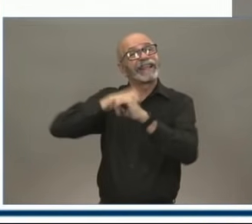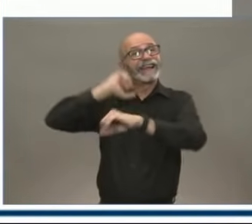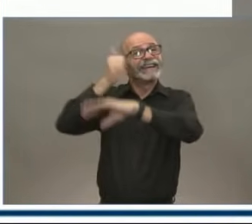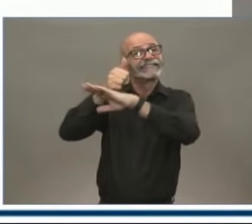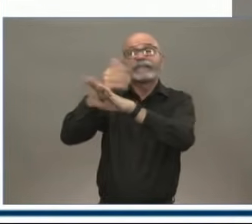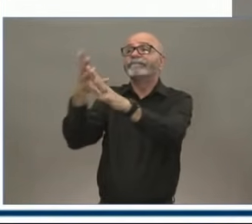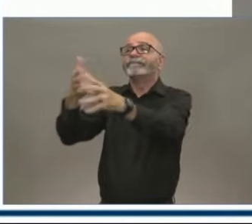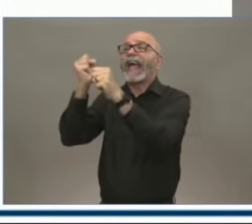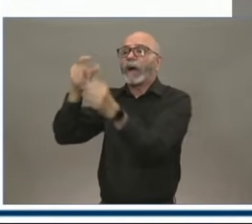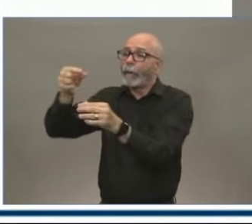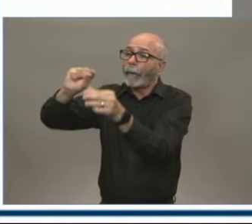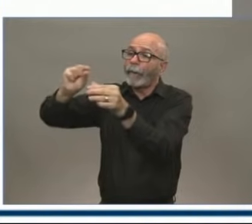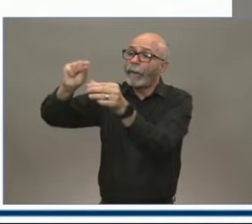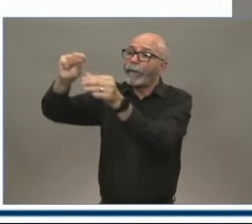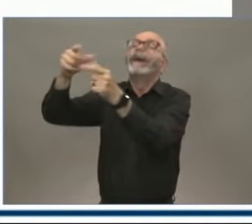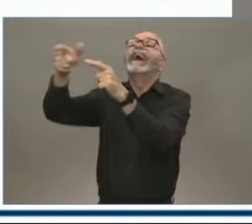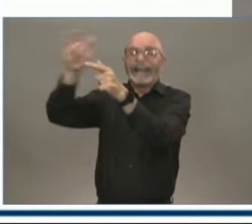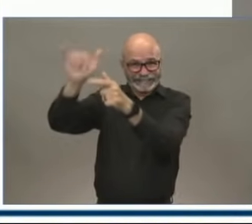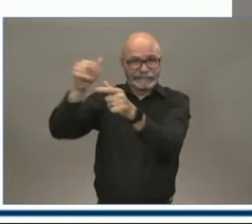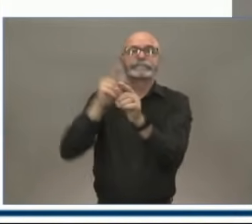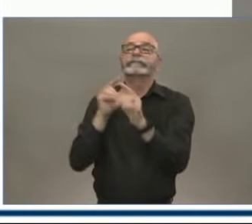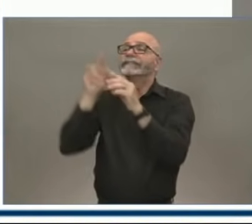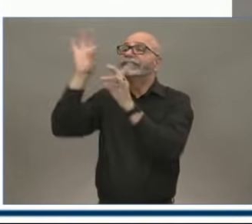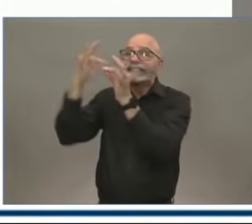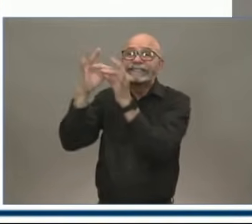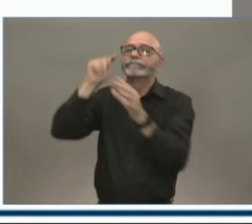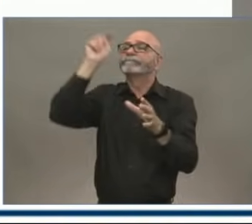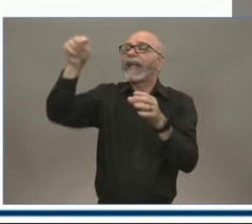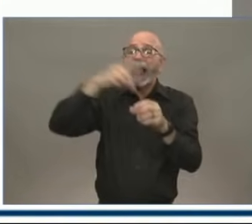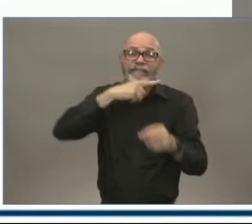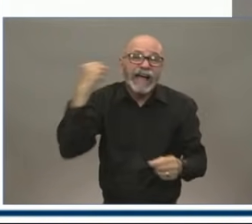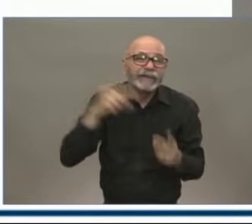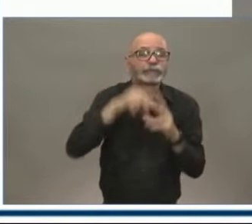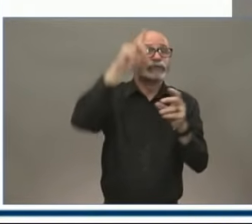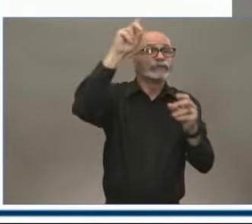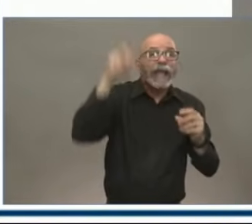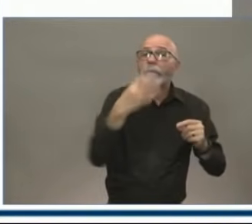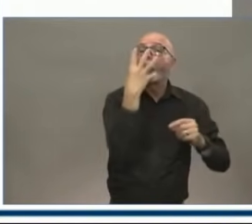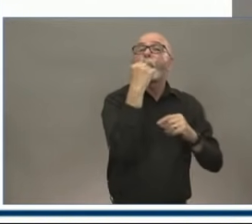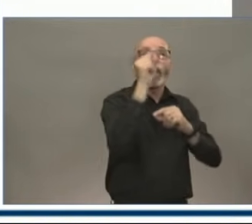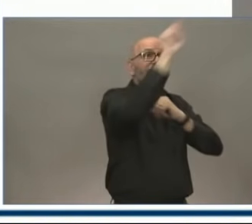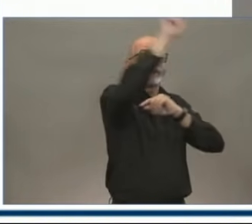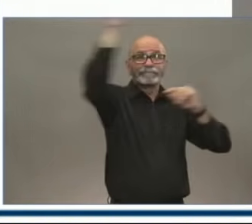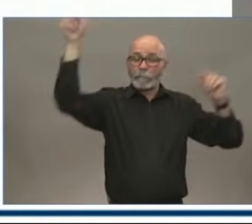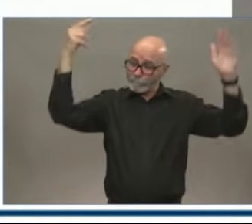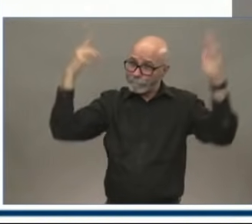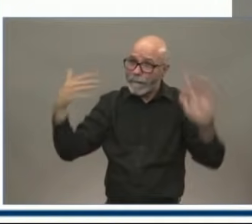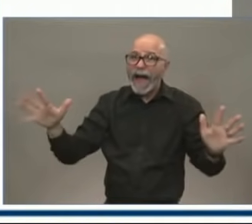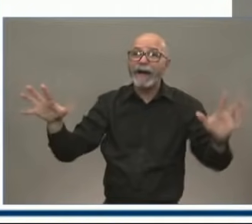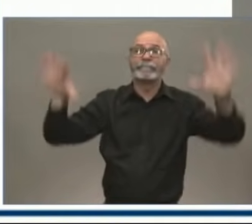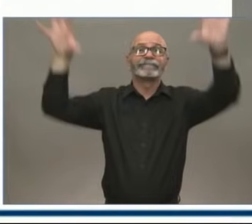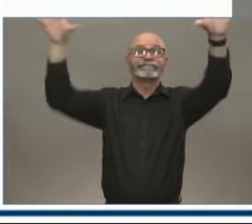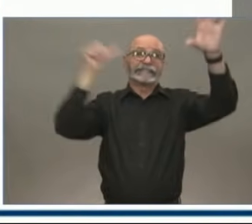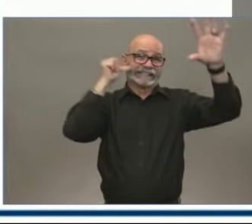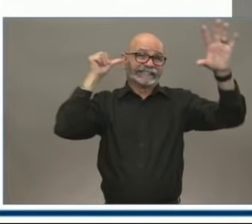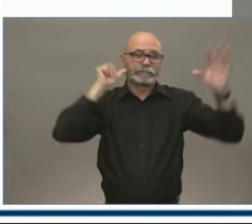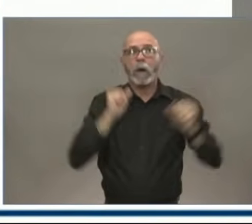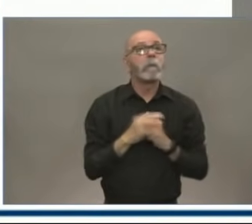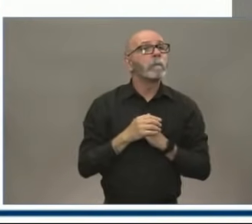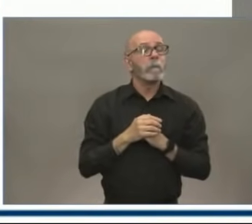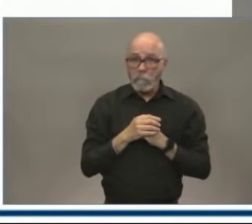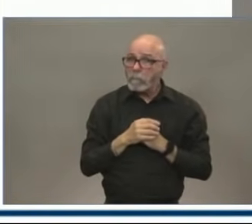several locations in Halifax and Dartmouth and made their first stop outside of HRM in Wolfville yesterday and again today.